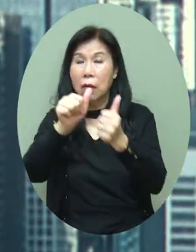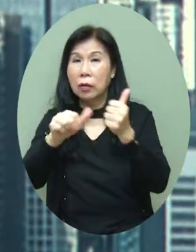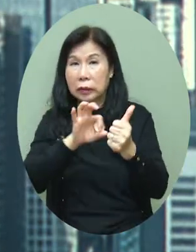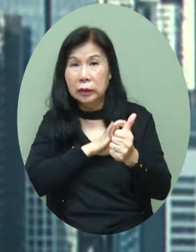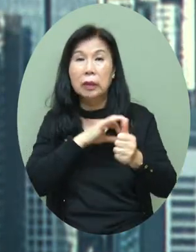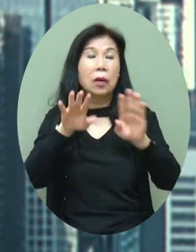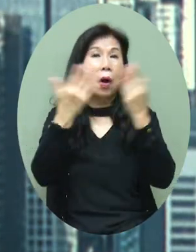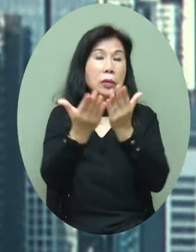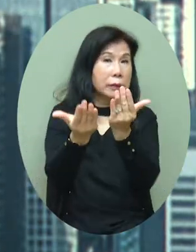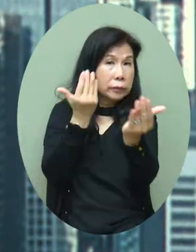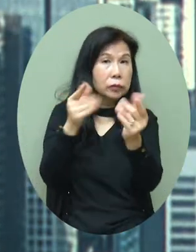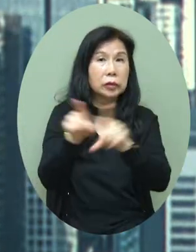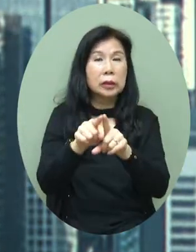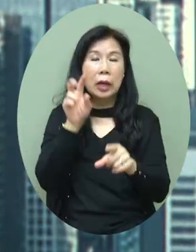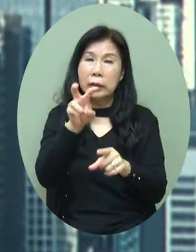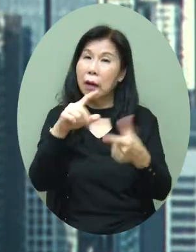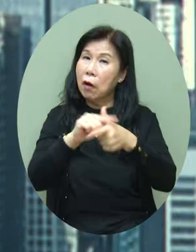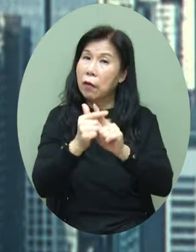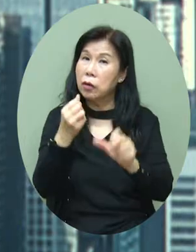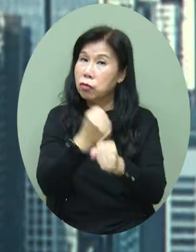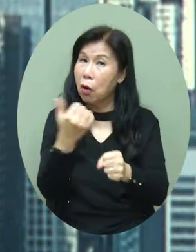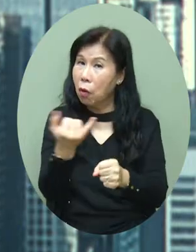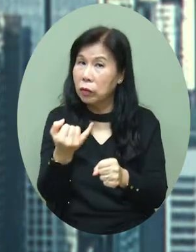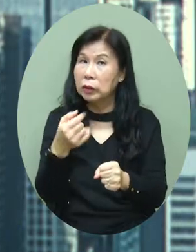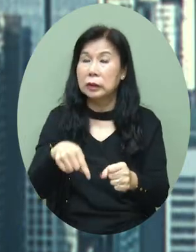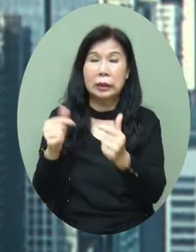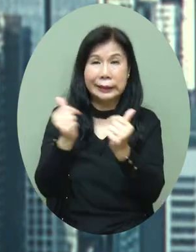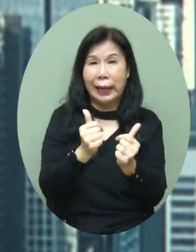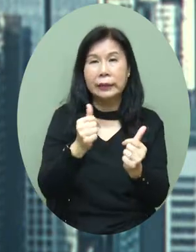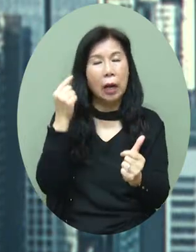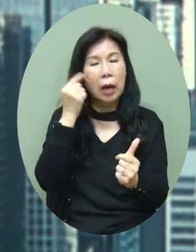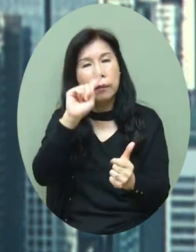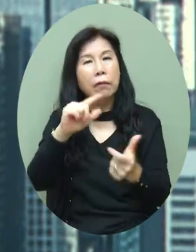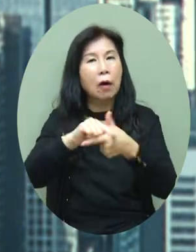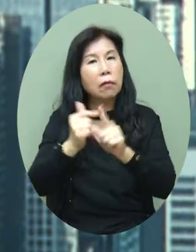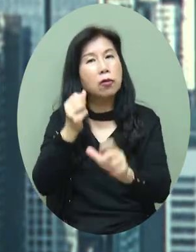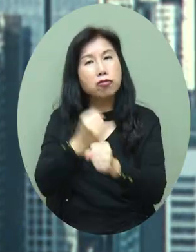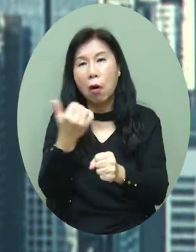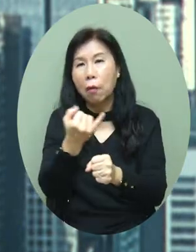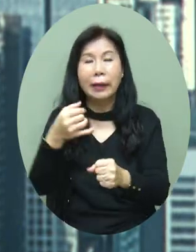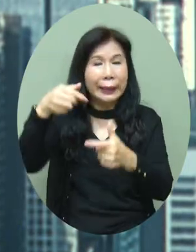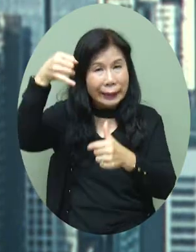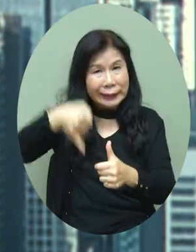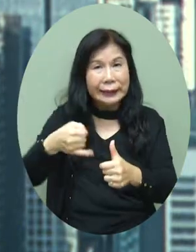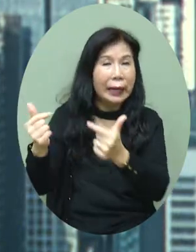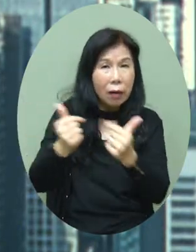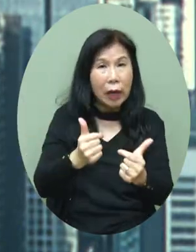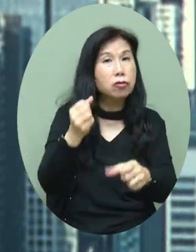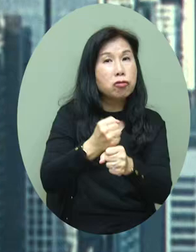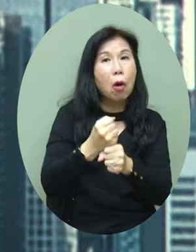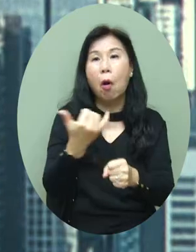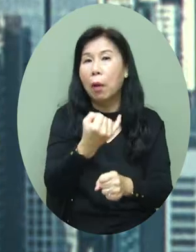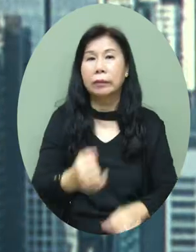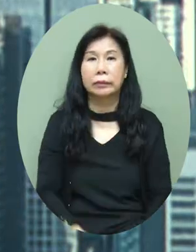this year will look at the methodology again and see if there can be adjustments. But for the mechanism, or the